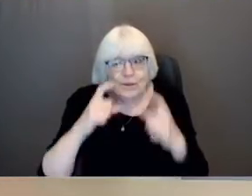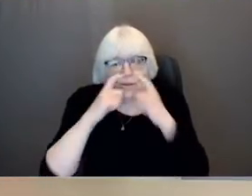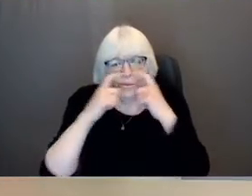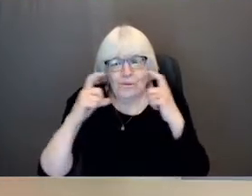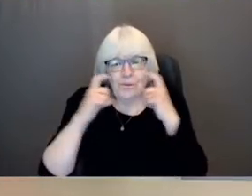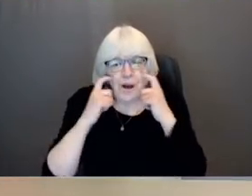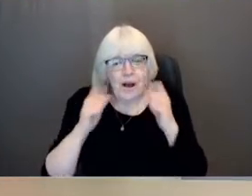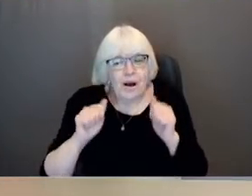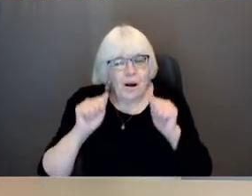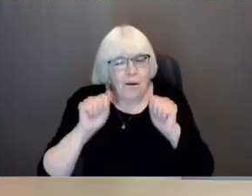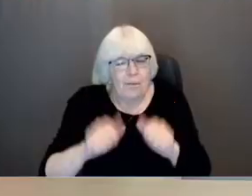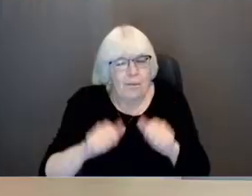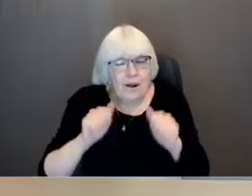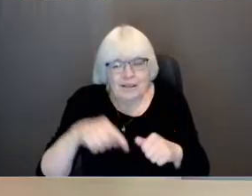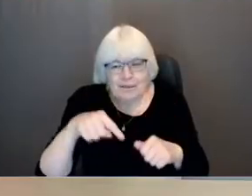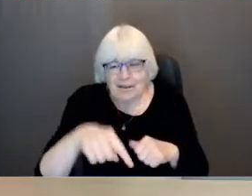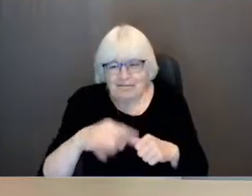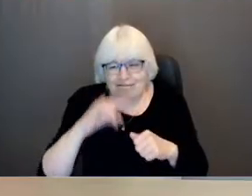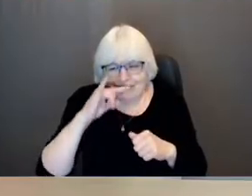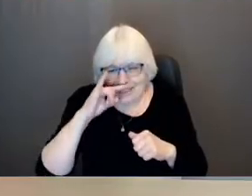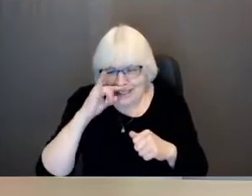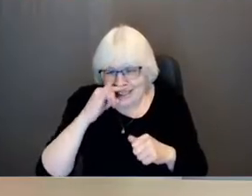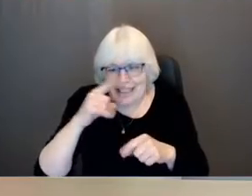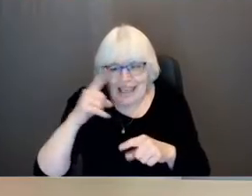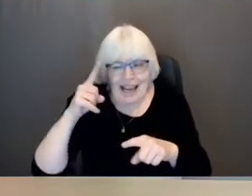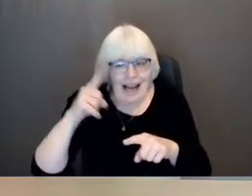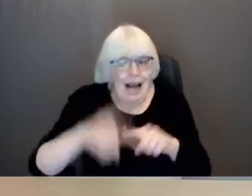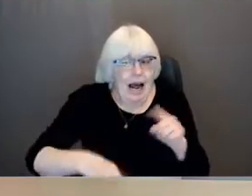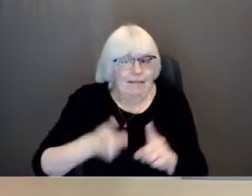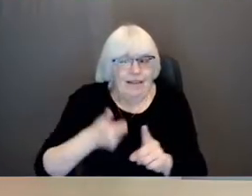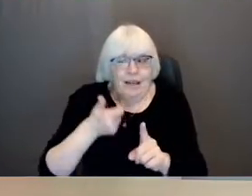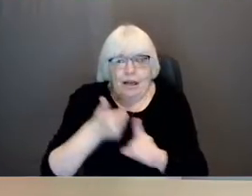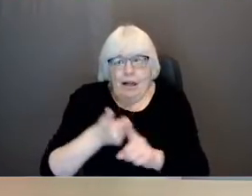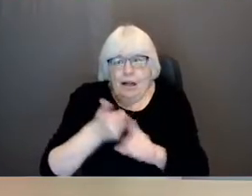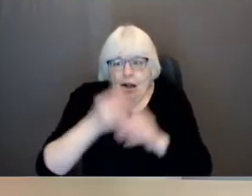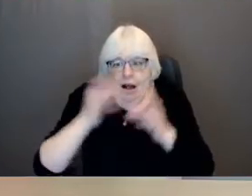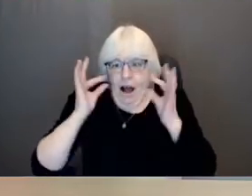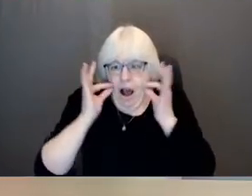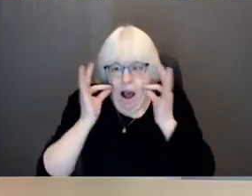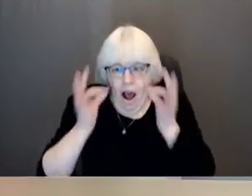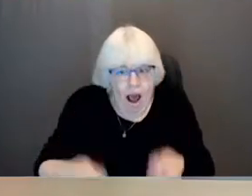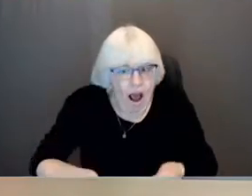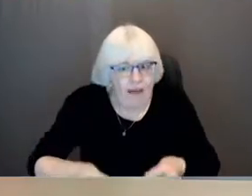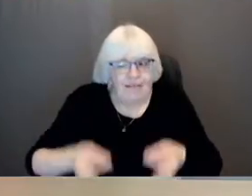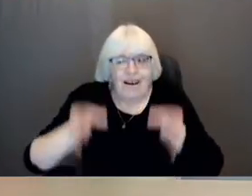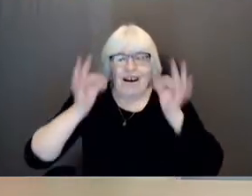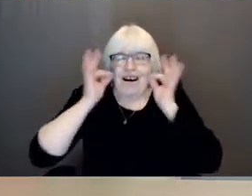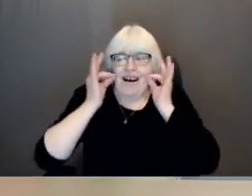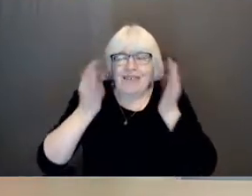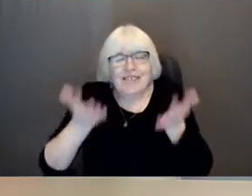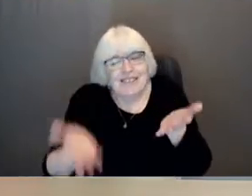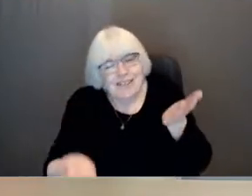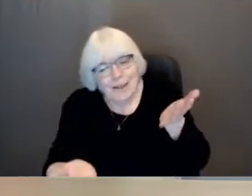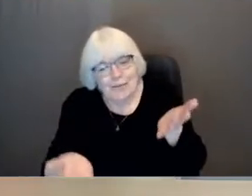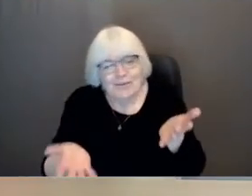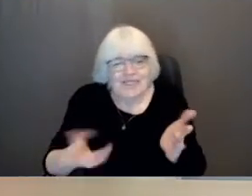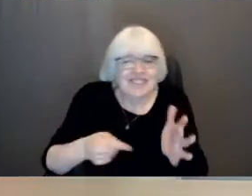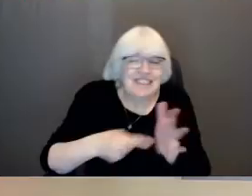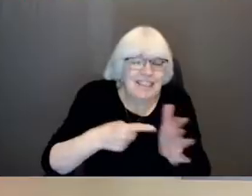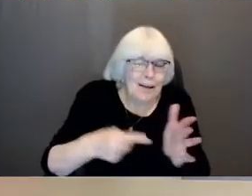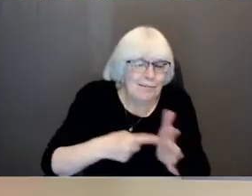that, and so it's certainly not mandatory. It is a recommendation